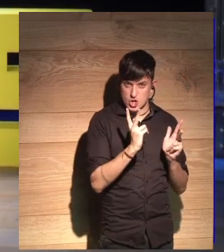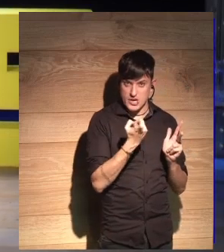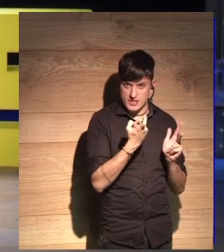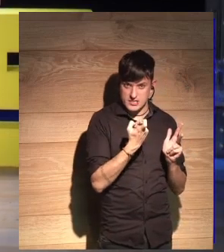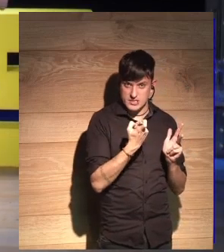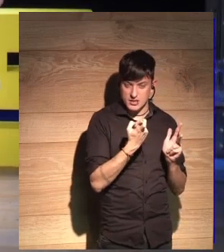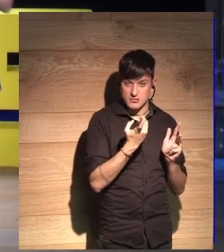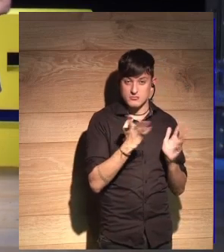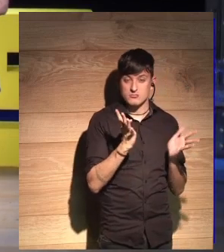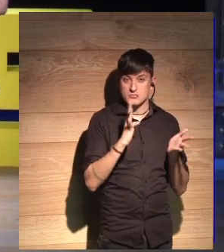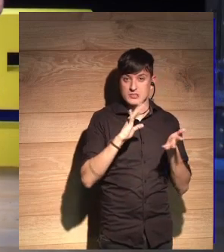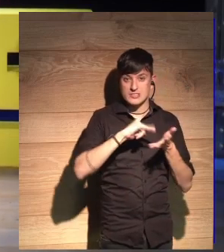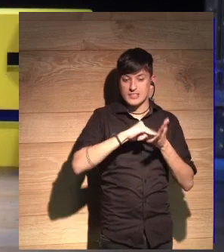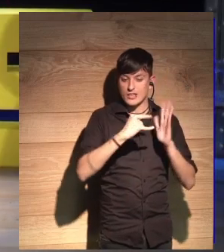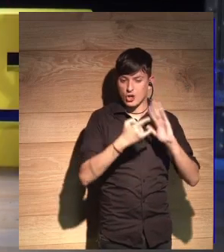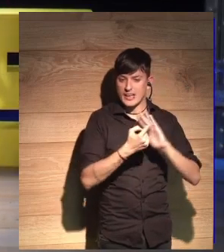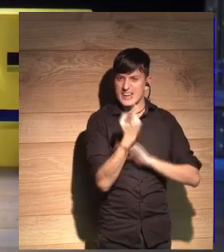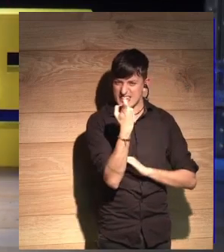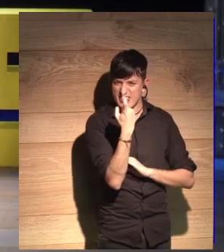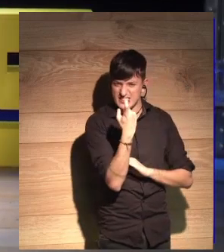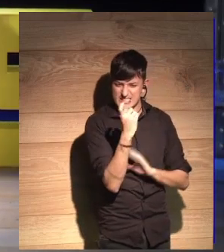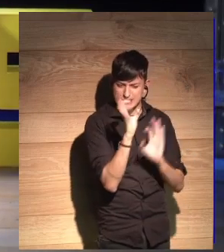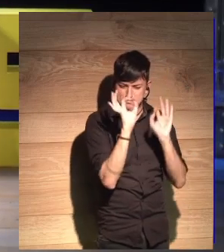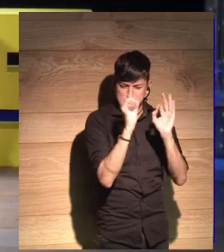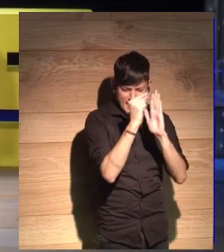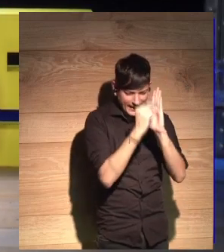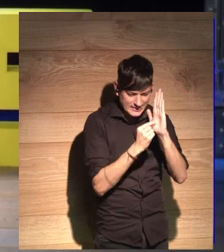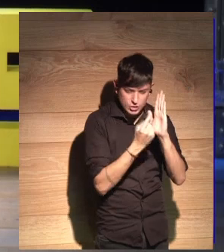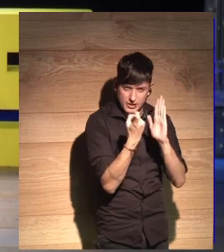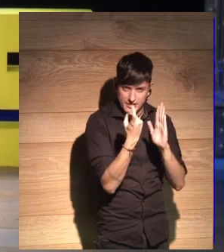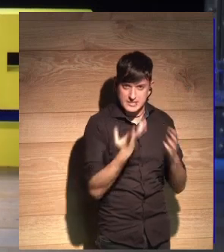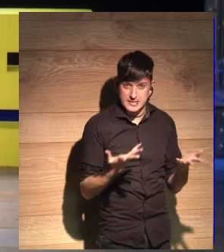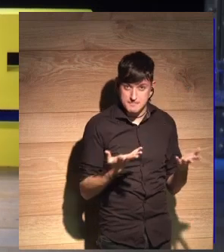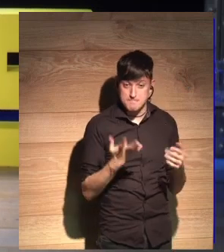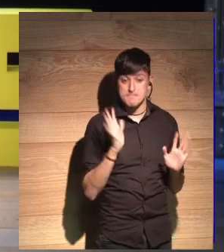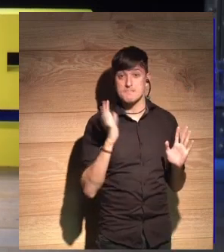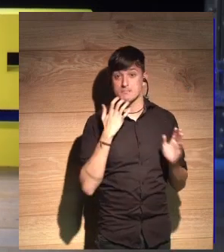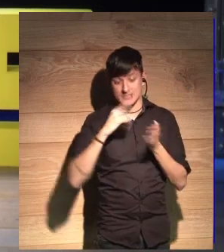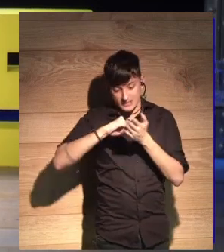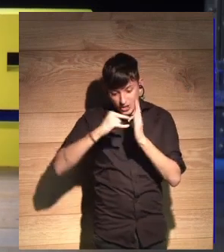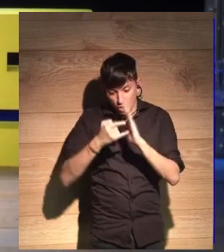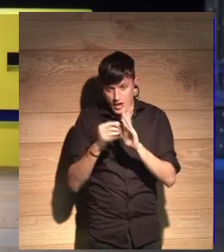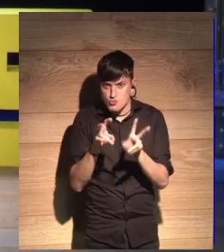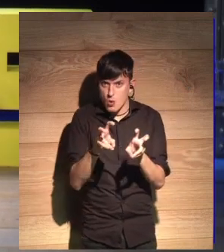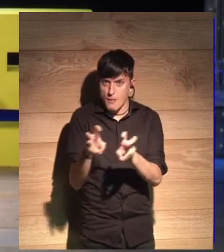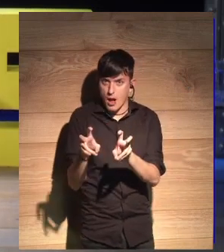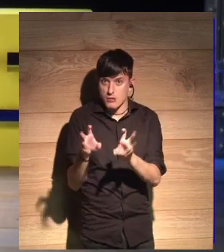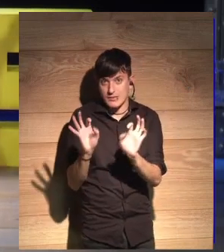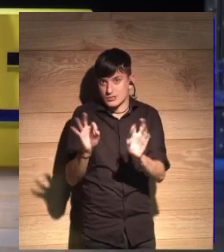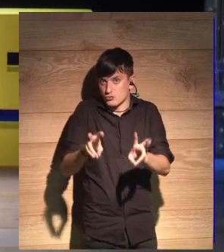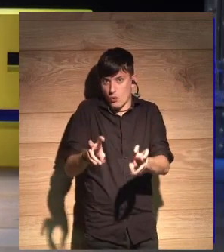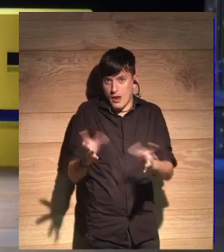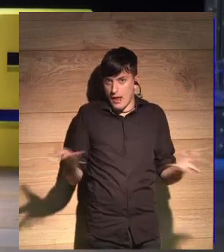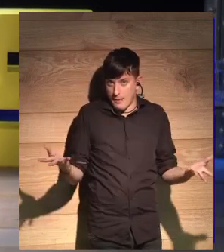think, it's new, it's automatically good. Because it's new, it's exciting. Because it's new, I will buy it.